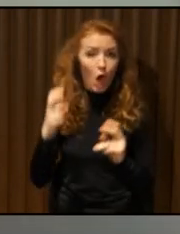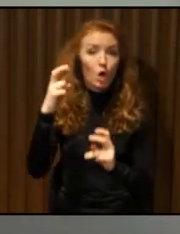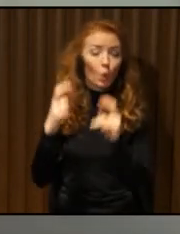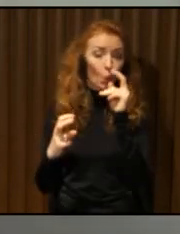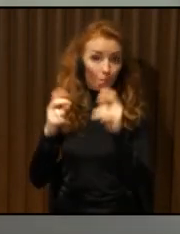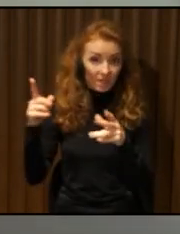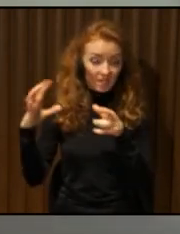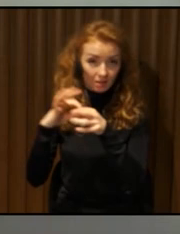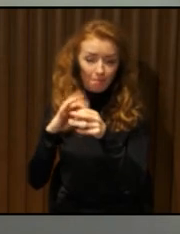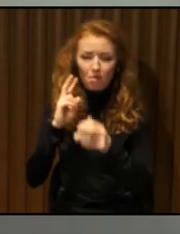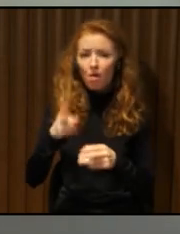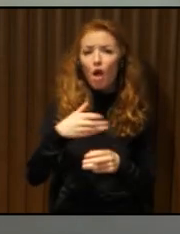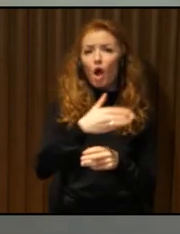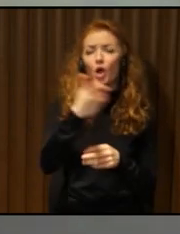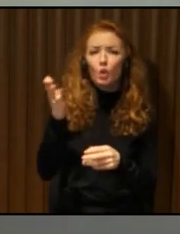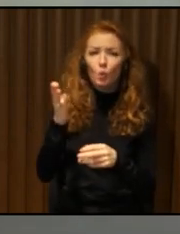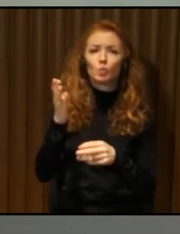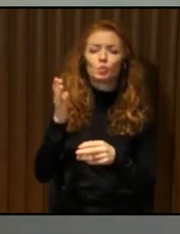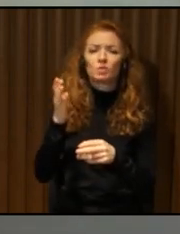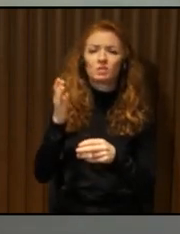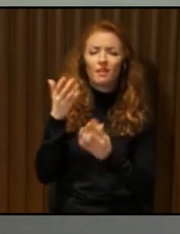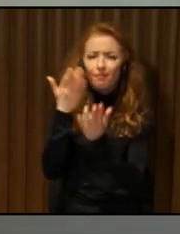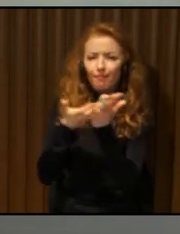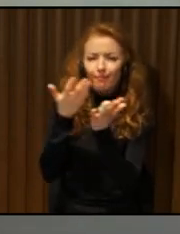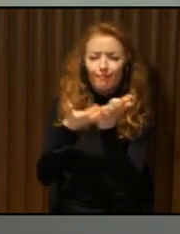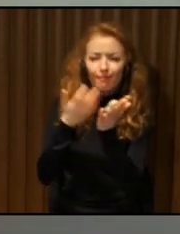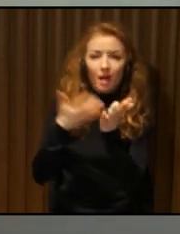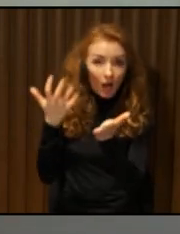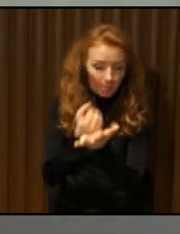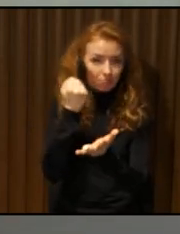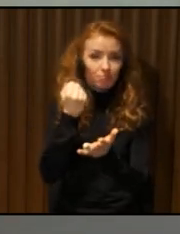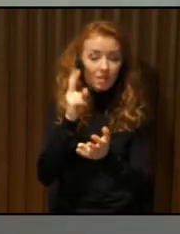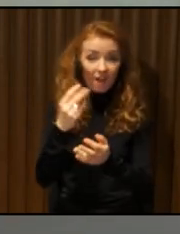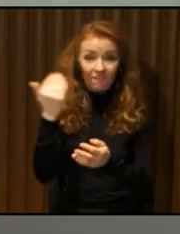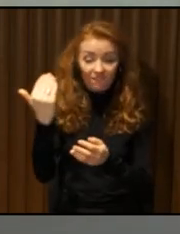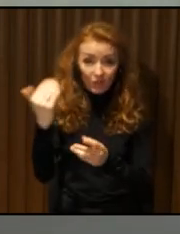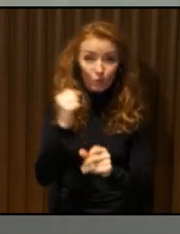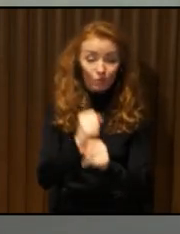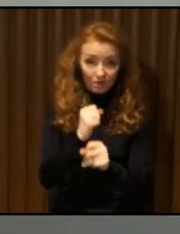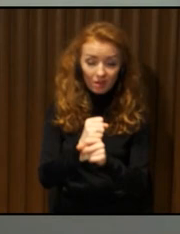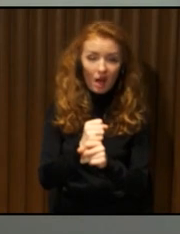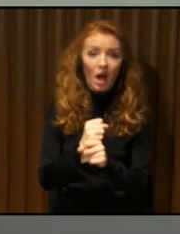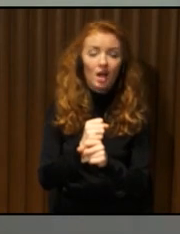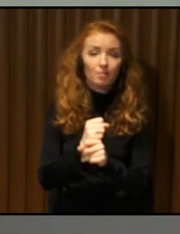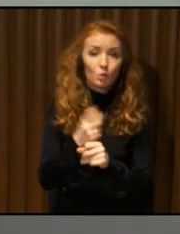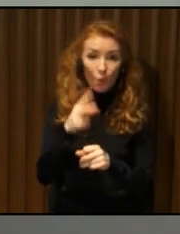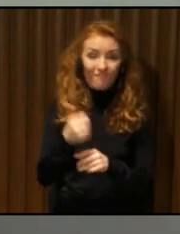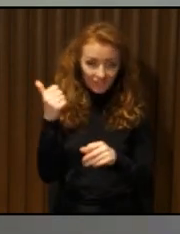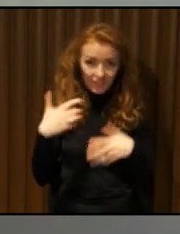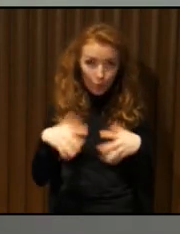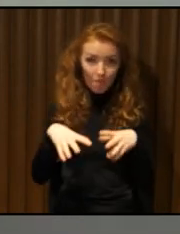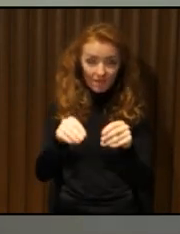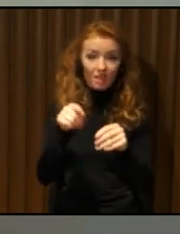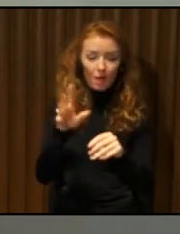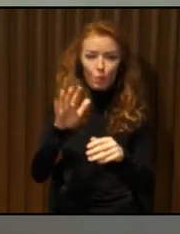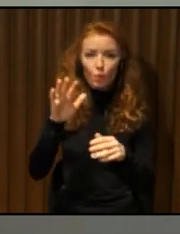you persuade them that their job is a nice social responsibility, what, gift? How do you, you know, involve them